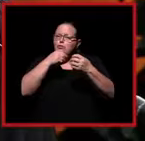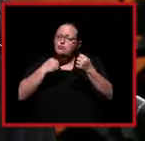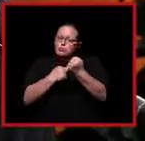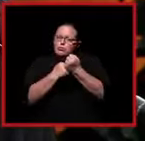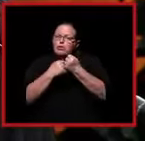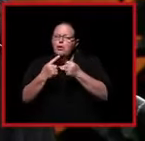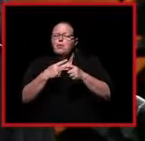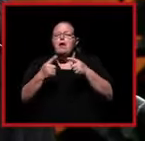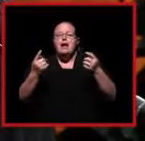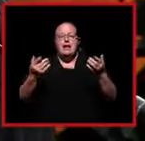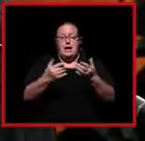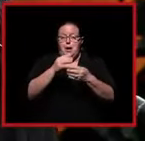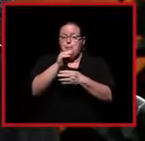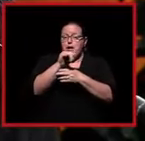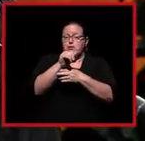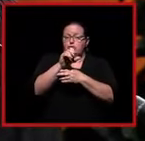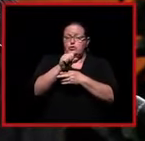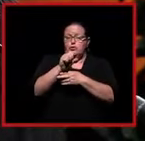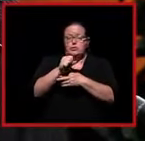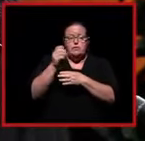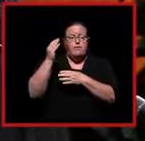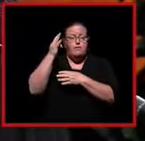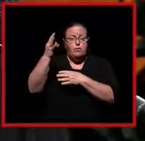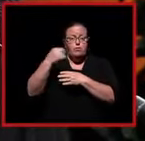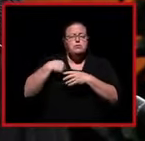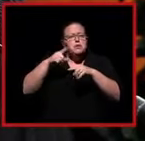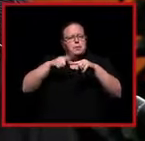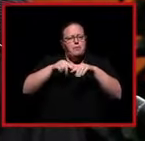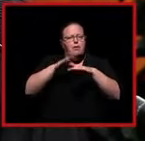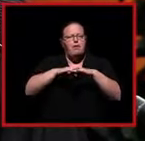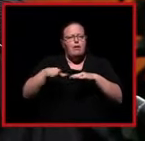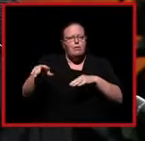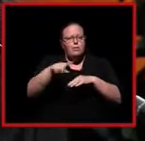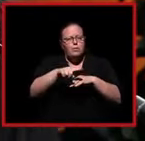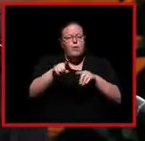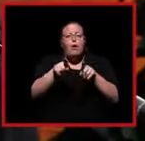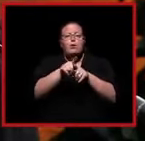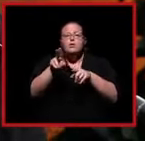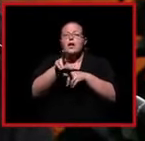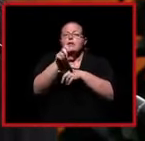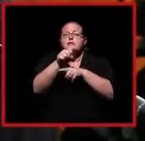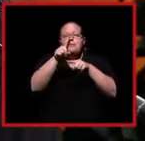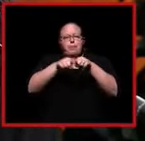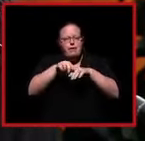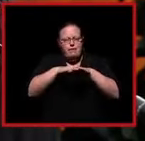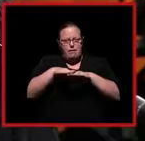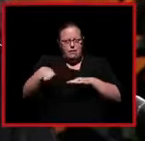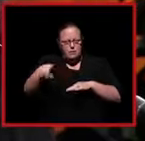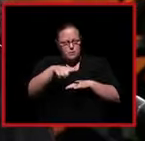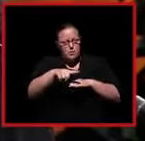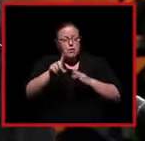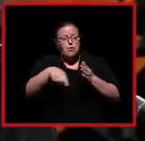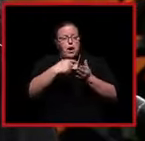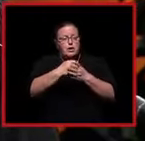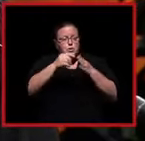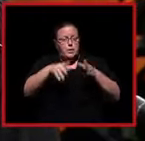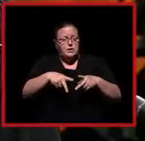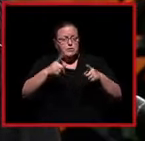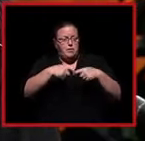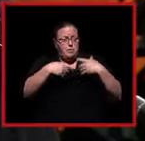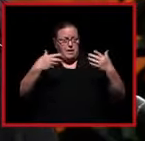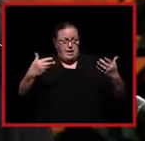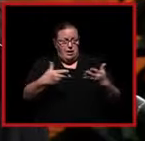the future of Massachusetts and to the future of our country. I believe that the graduates of our 15 community